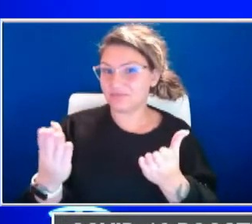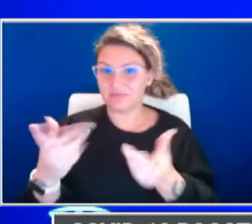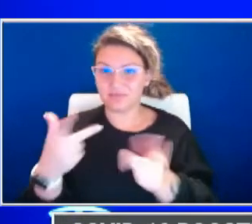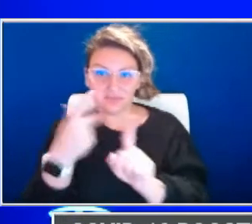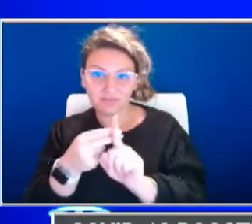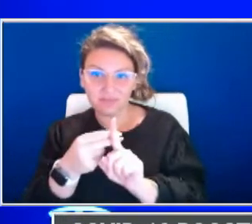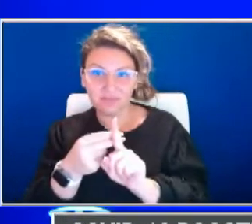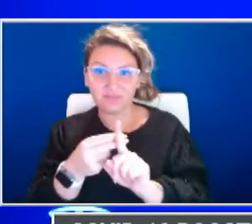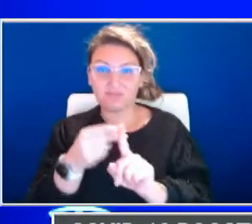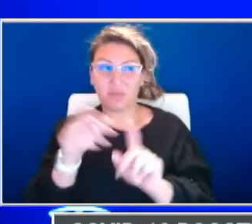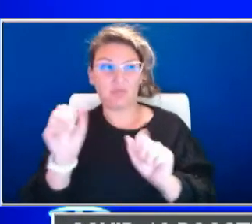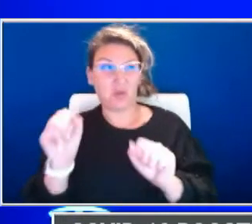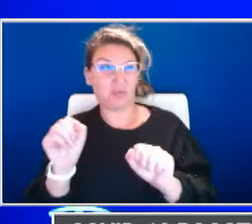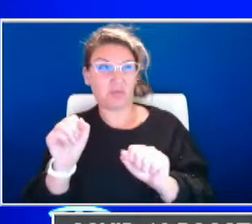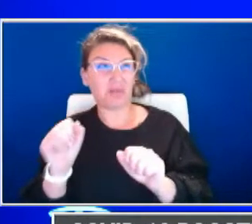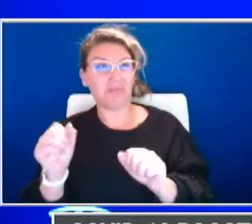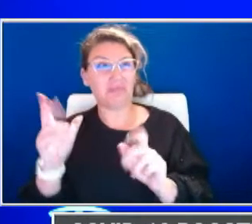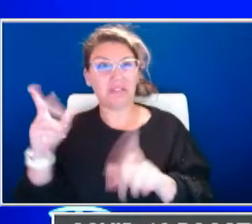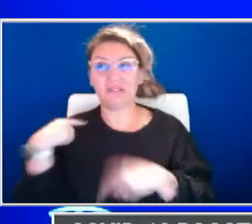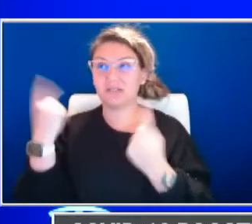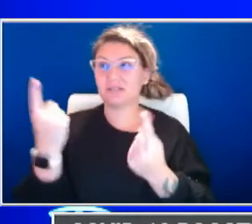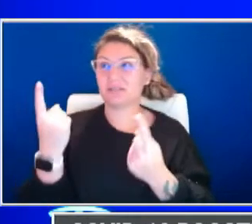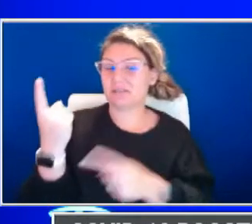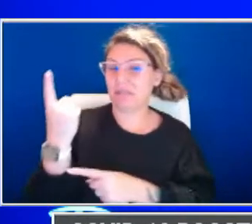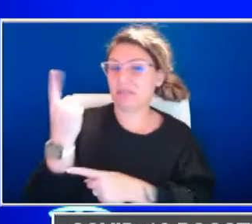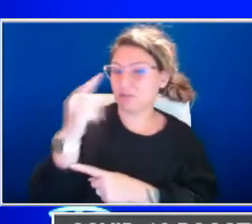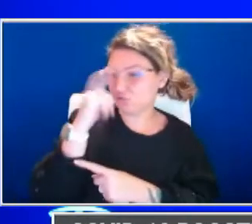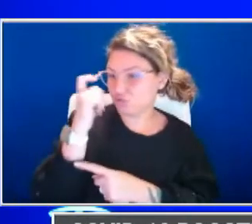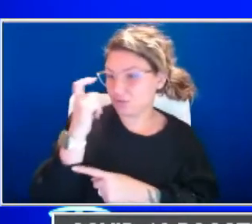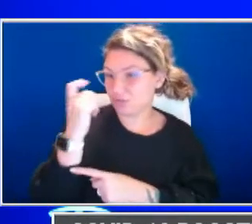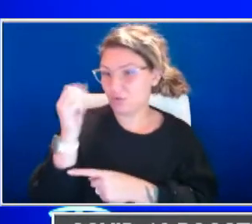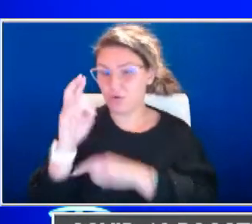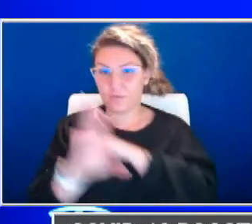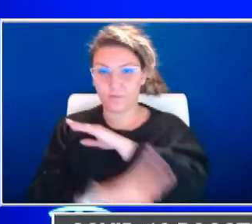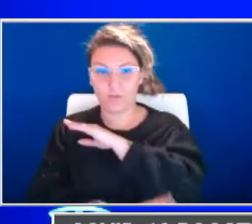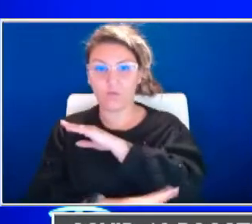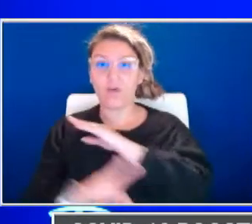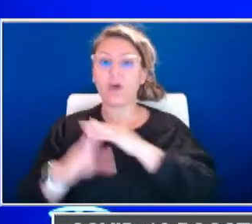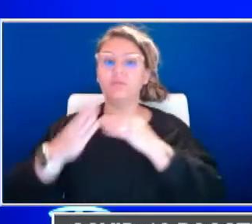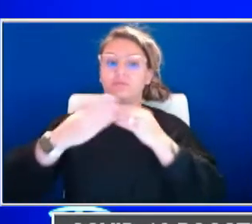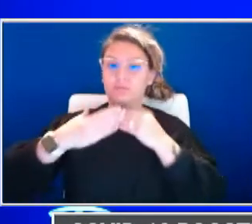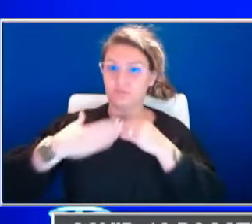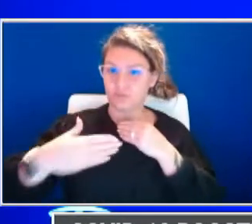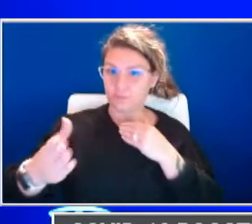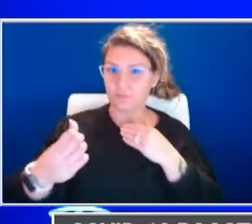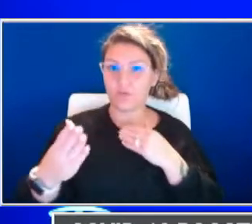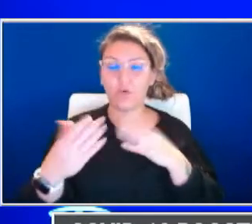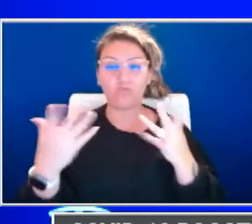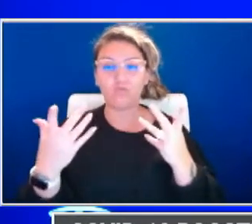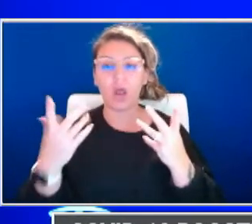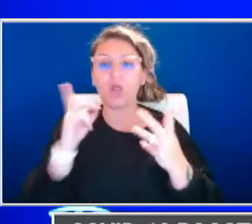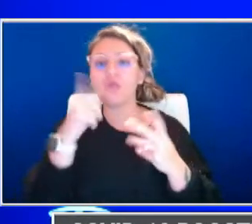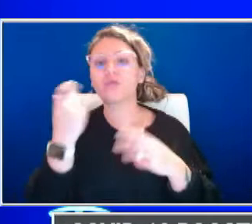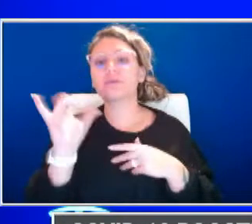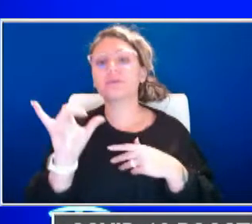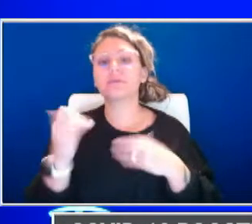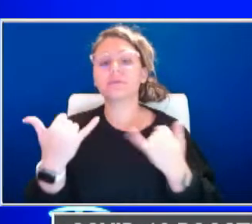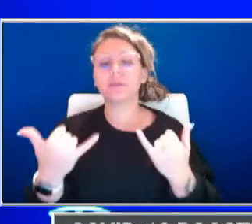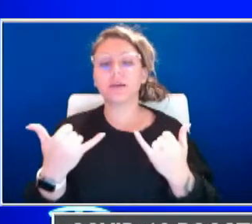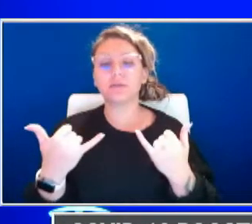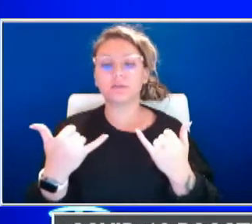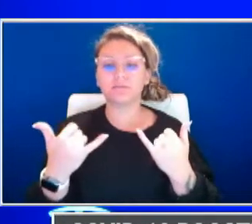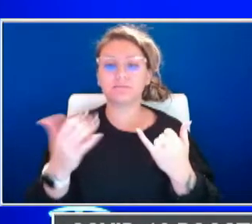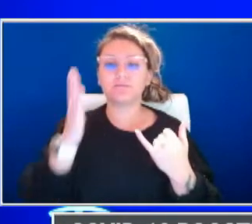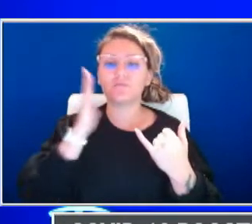since last summer or last fall. Moving forward, what it really does look like is that there will just be